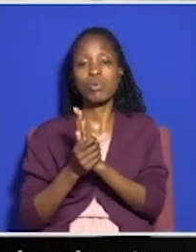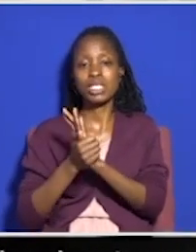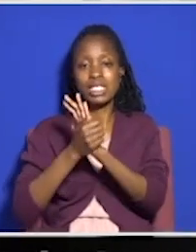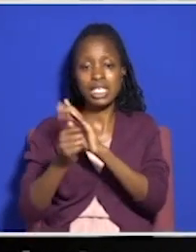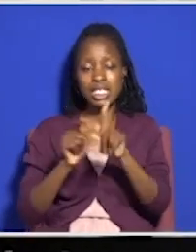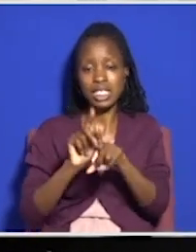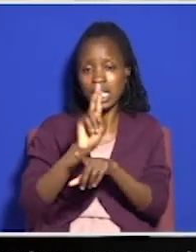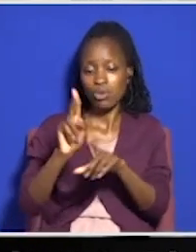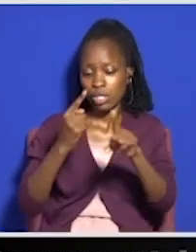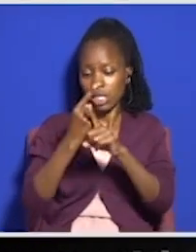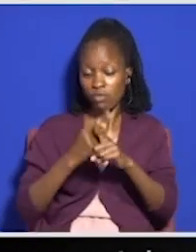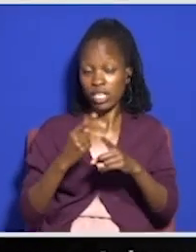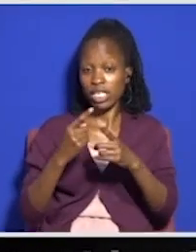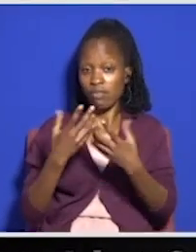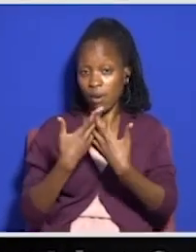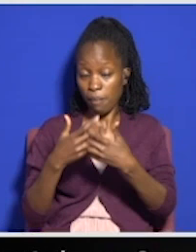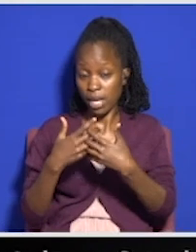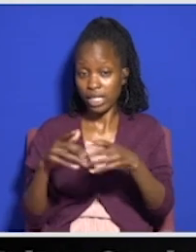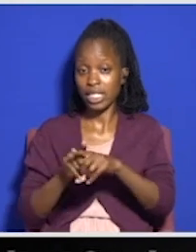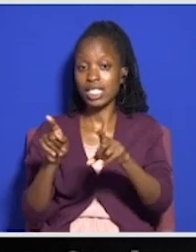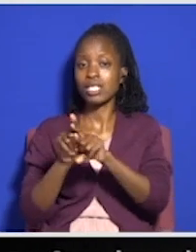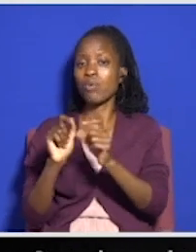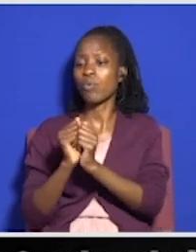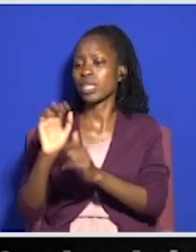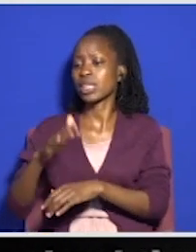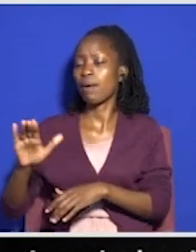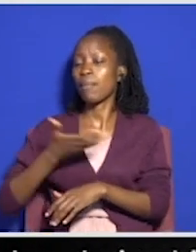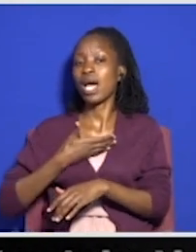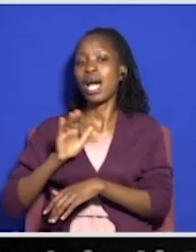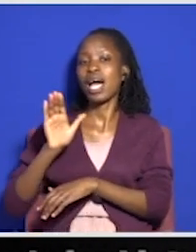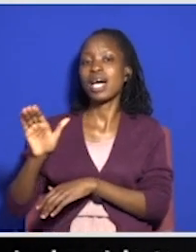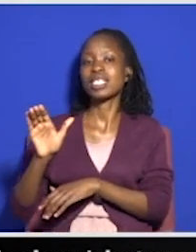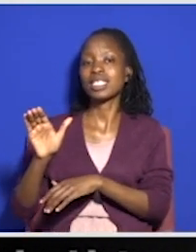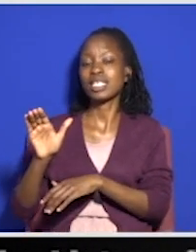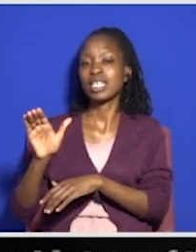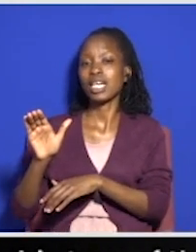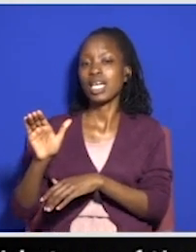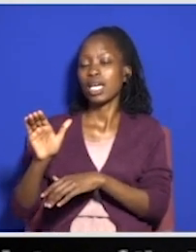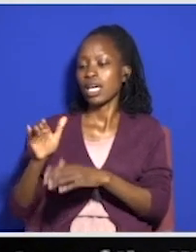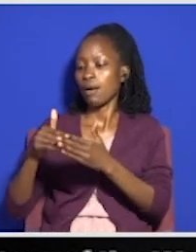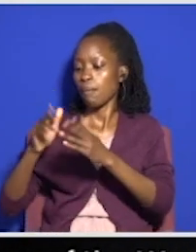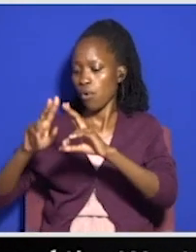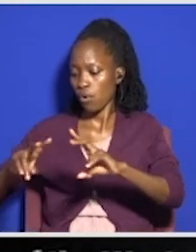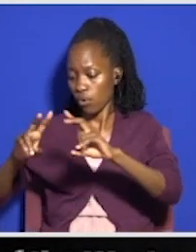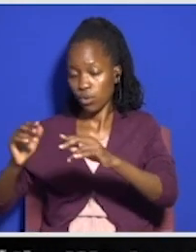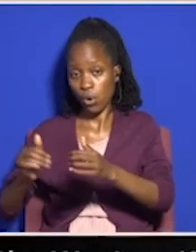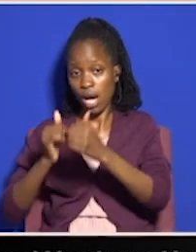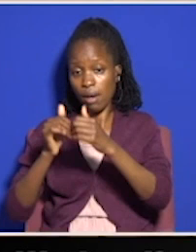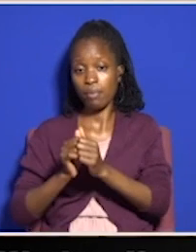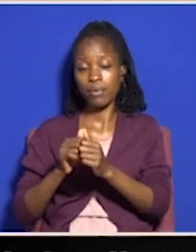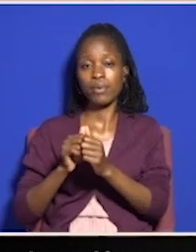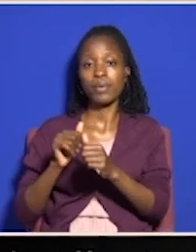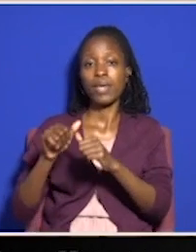specialized equipment, with the Parliamentary Committee asking the Cybercrime Unit to conduct further investigations on the